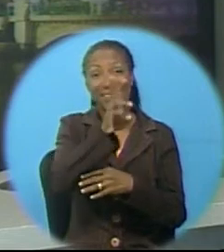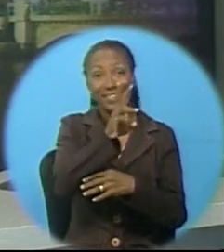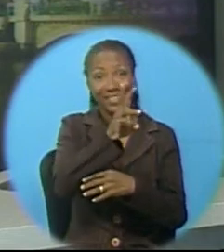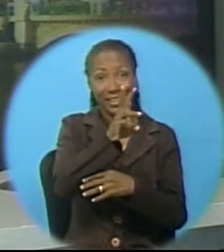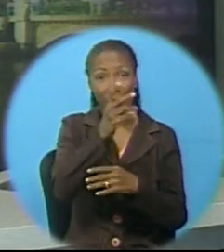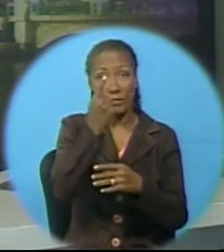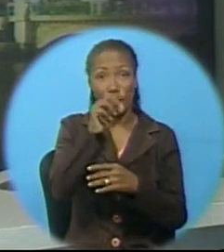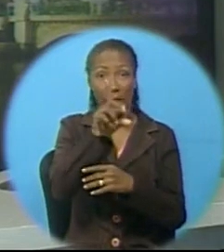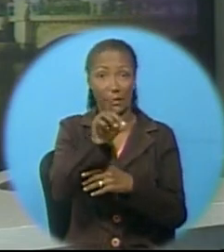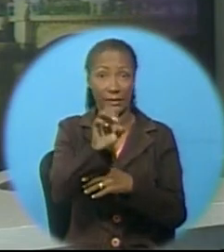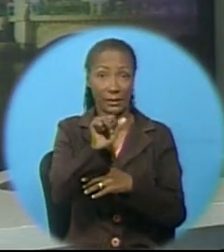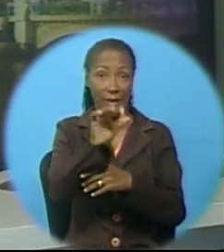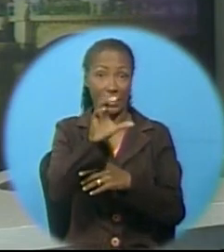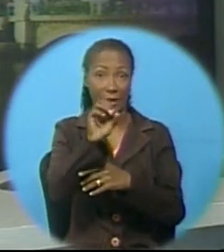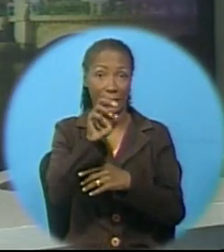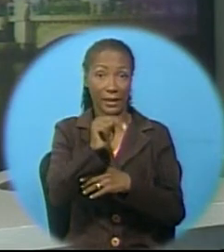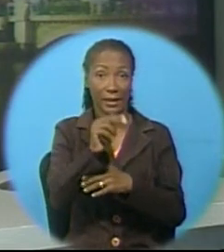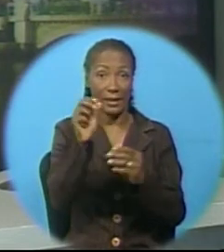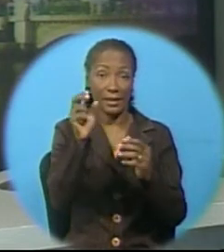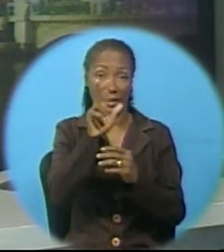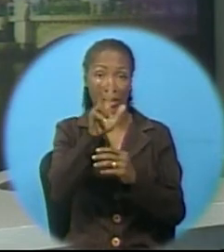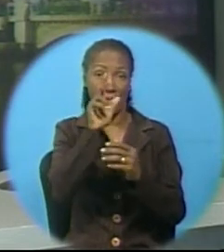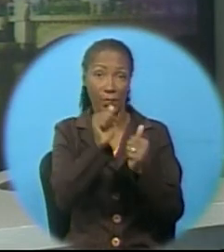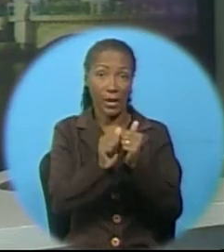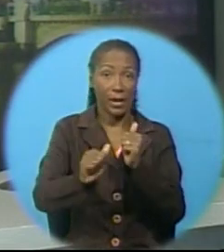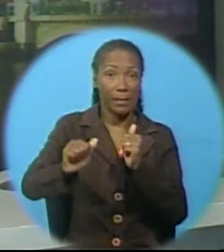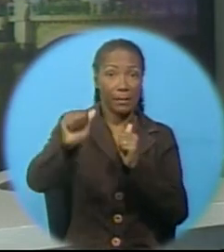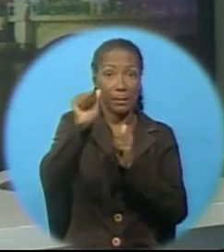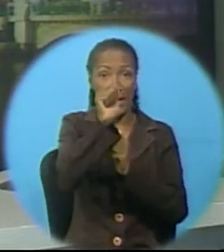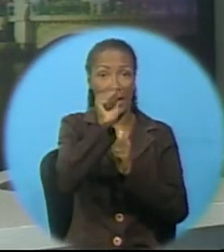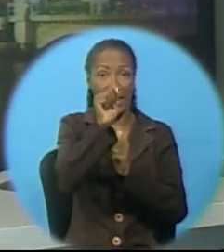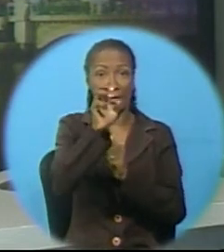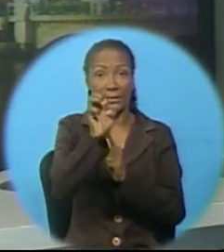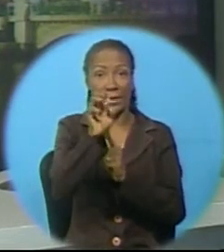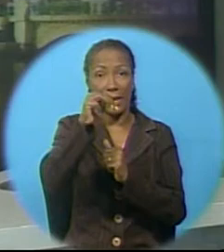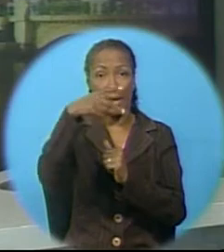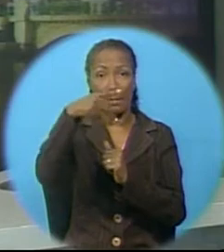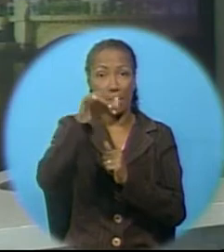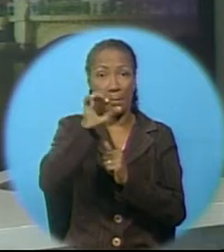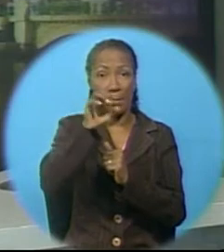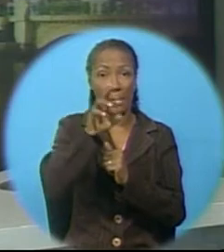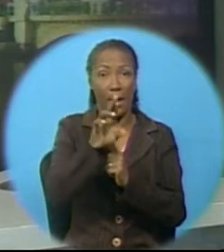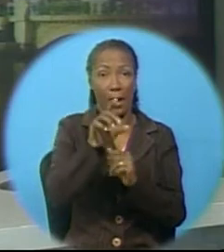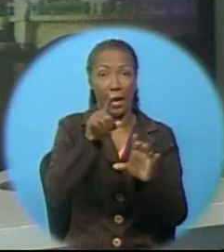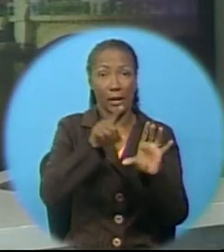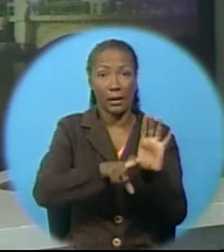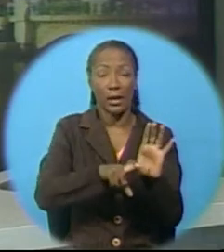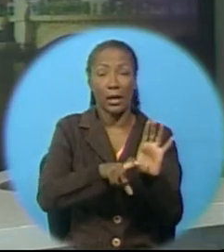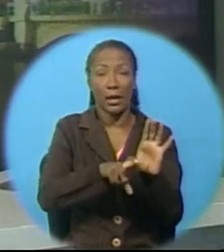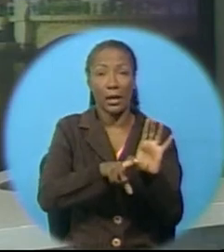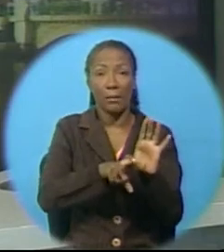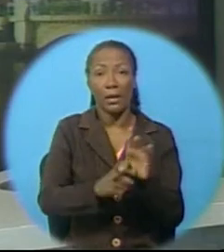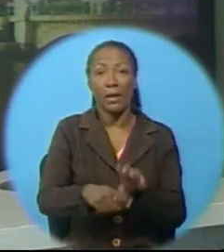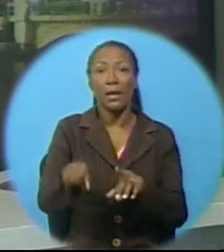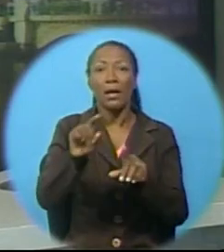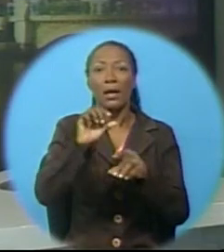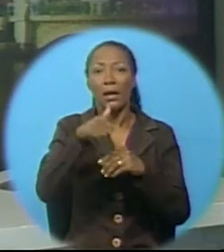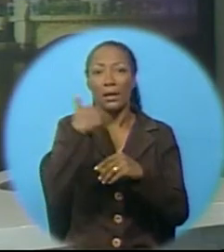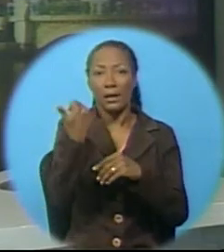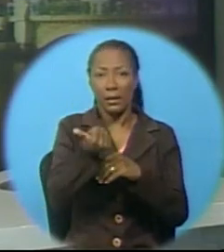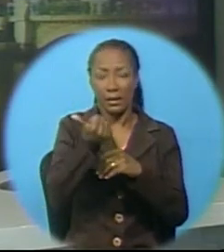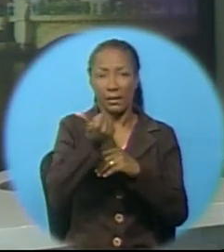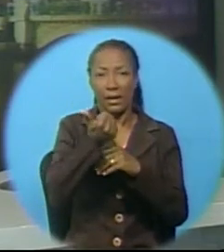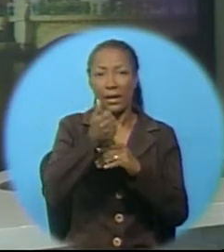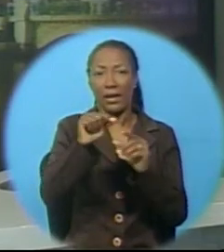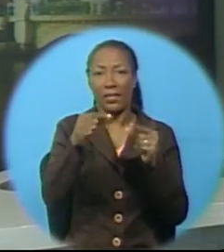points. That's 3 ahead of the idle second place Empire Club. Meanwhile, in the other game of the doubleheader, Combermere School Old